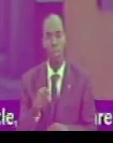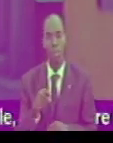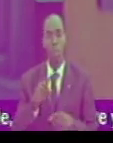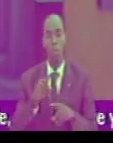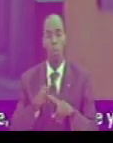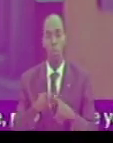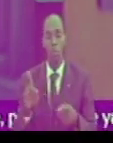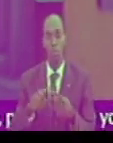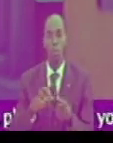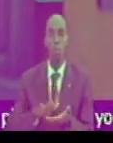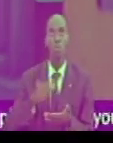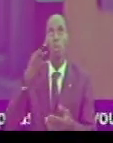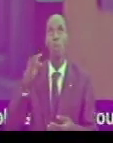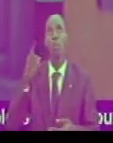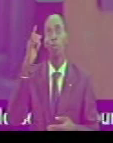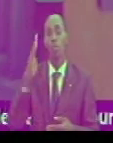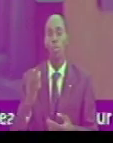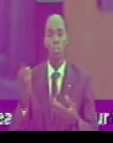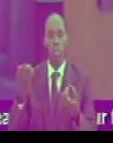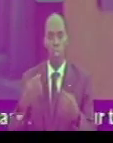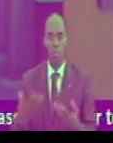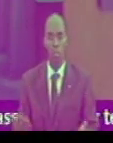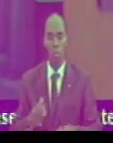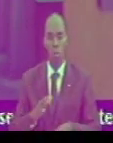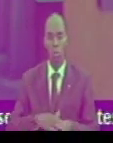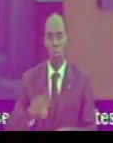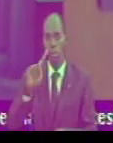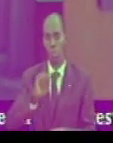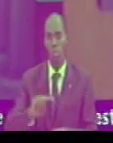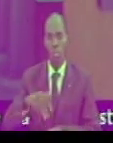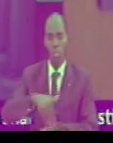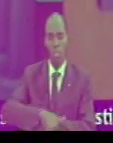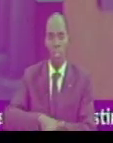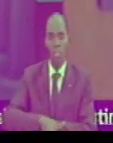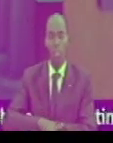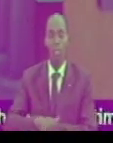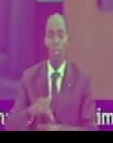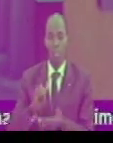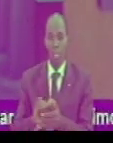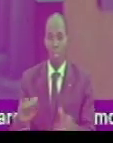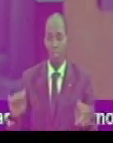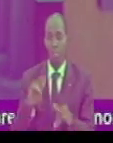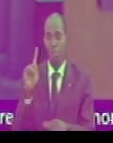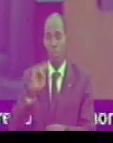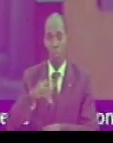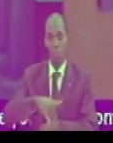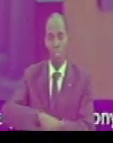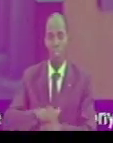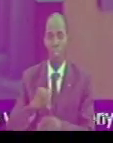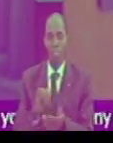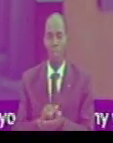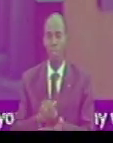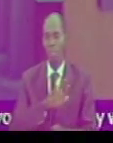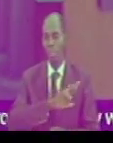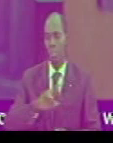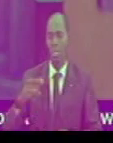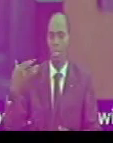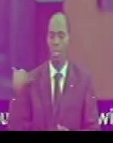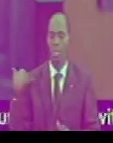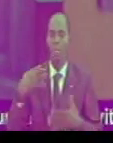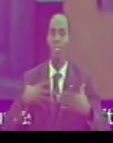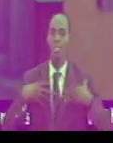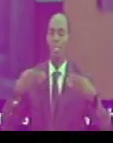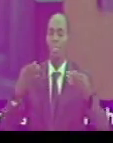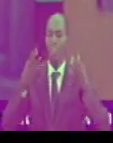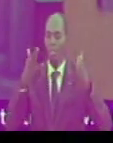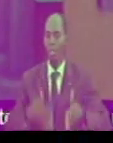have healed. Remain the left one. The next night, I have a dream. They say, you escape from the right arm, but the left one, you cannot